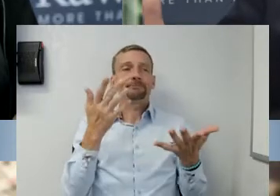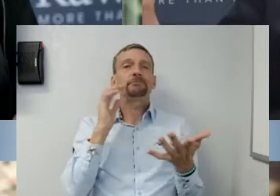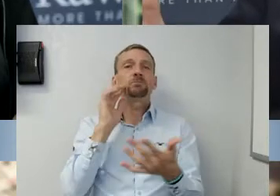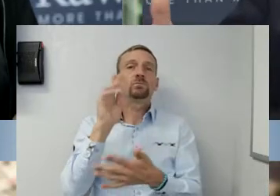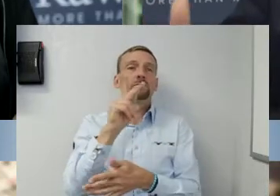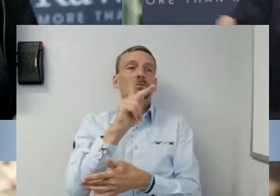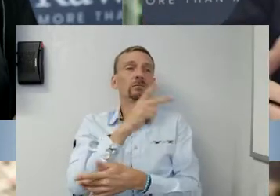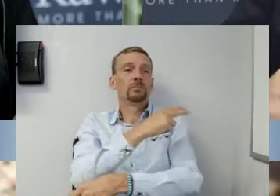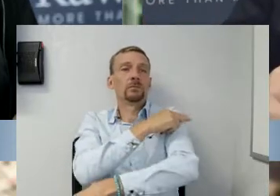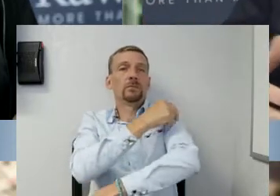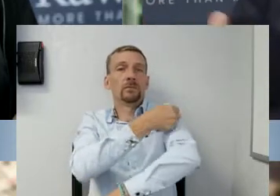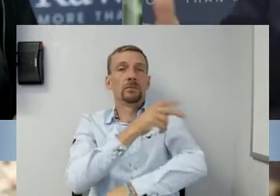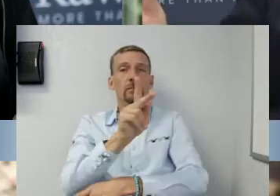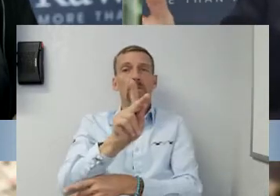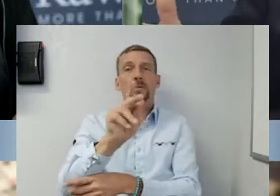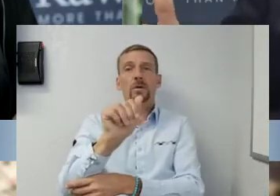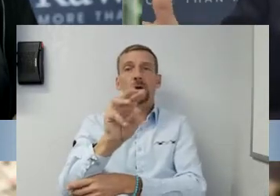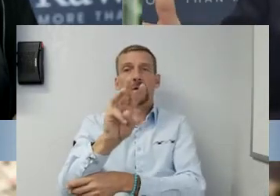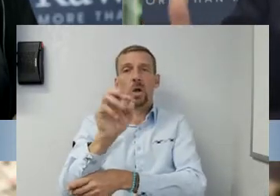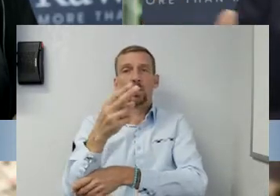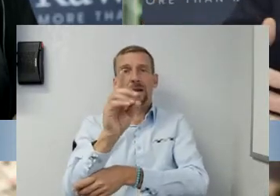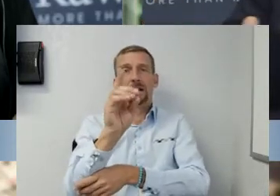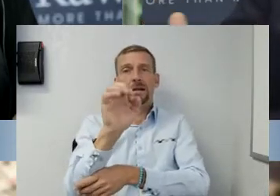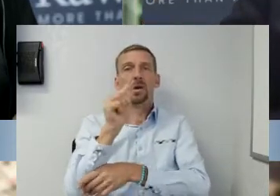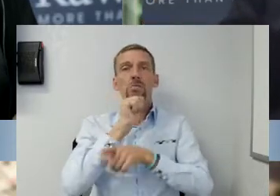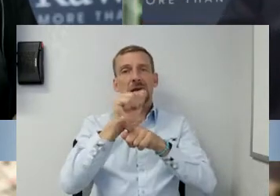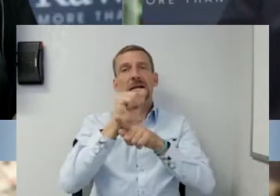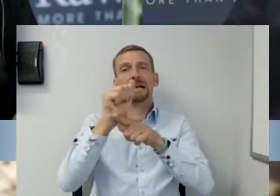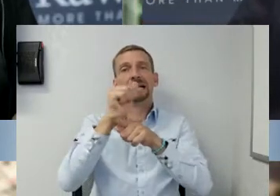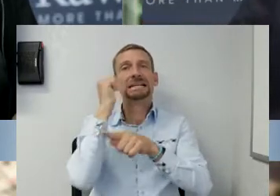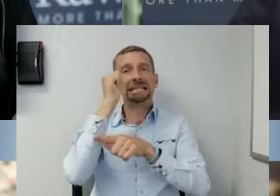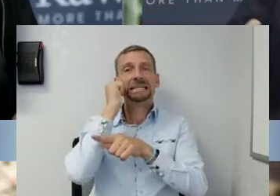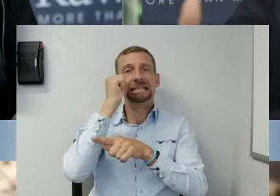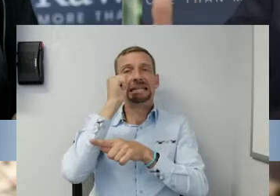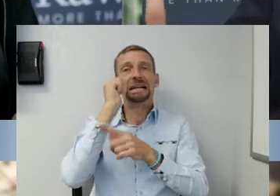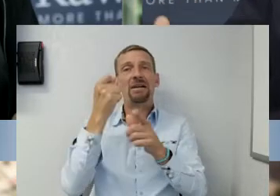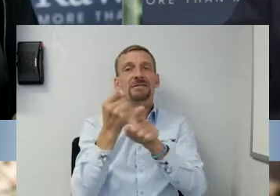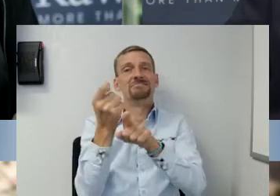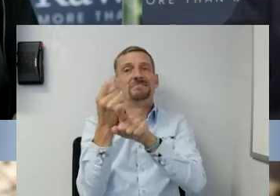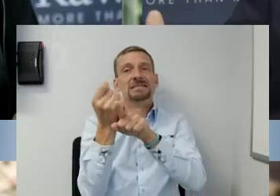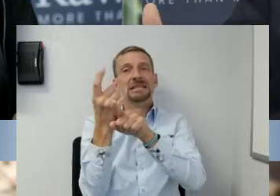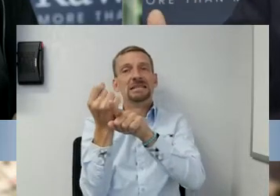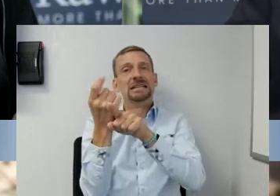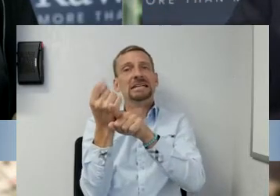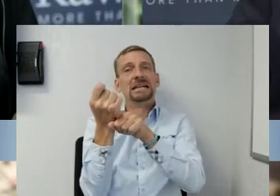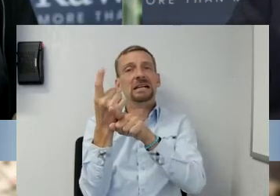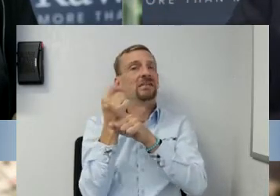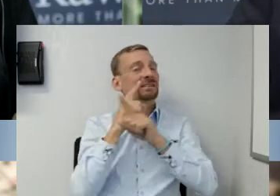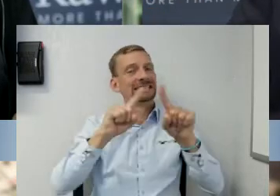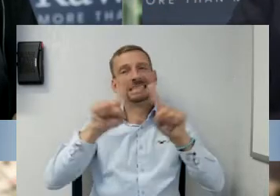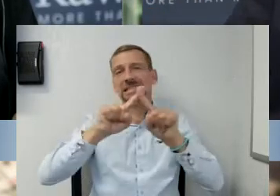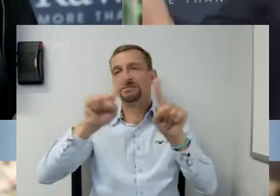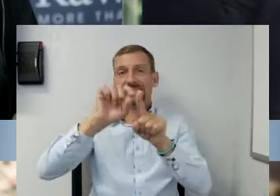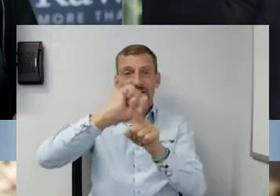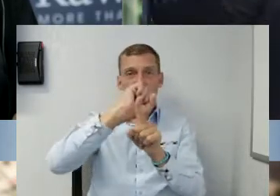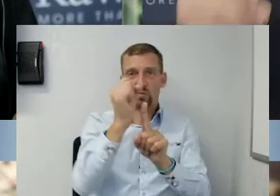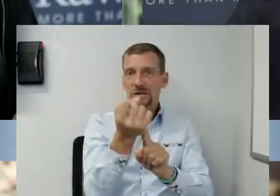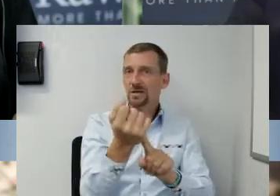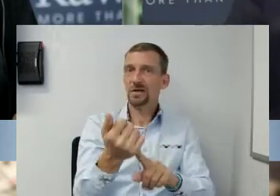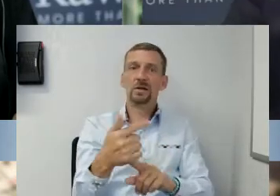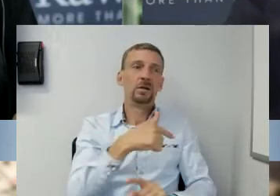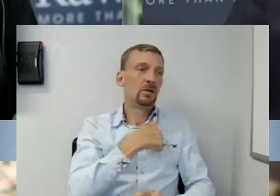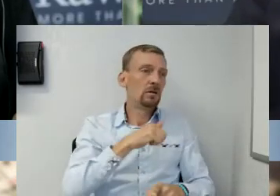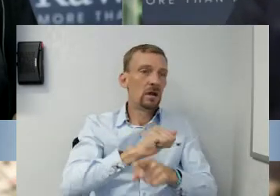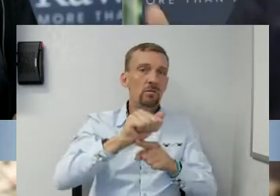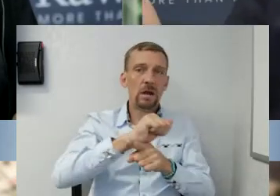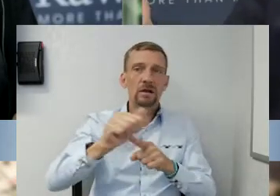Delta practices every single year. Multiple times a year, we practice for any and all types of scenarios. We